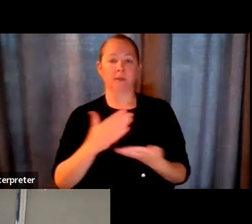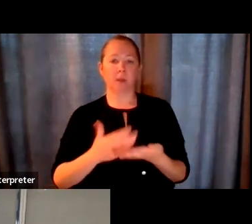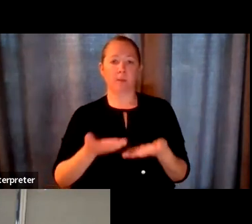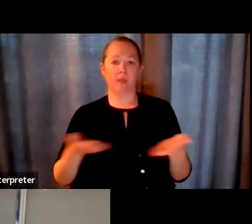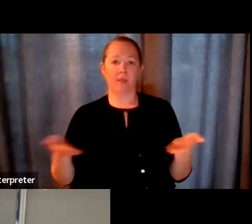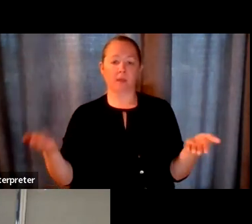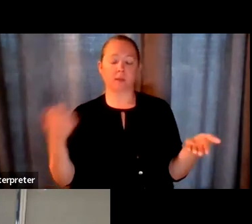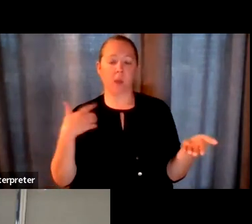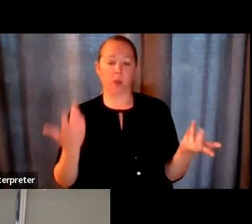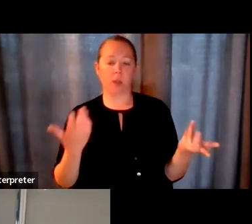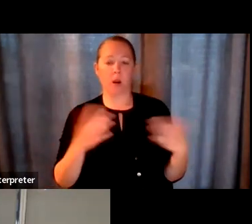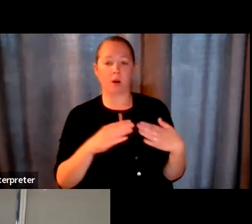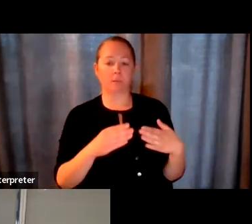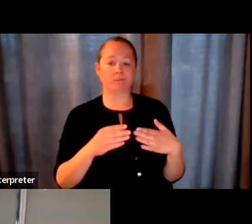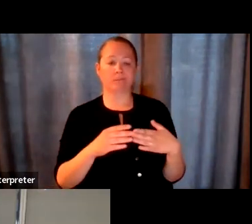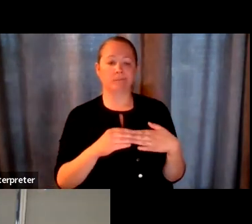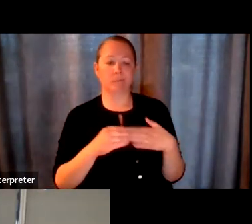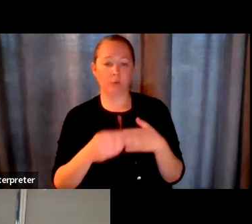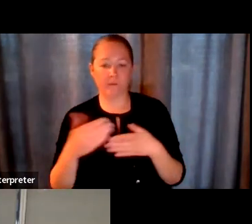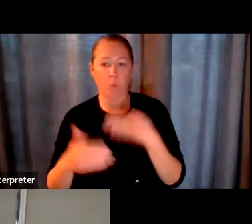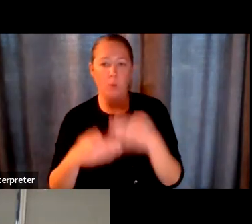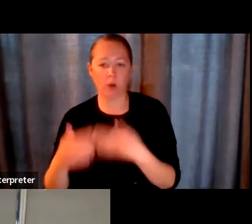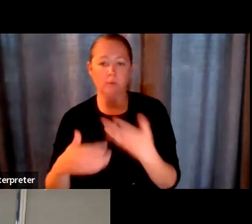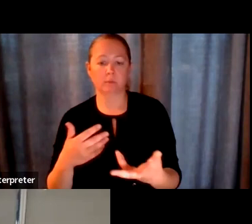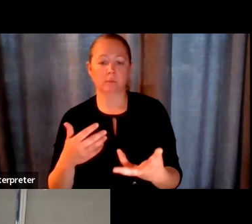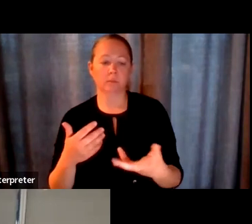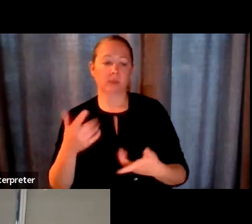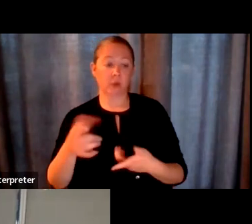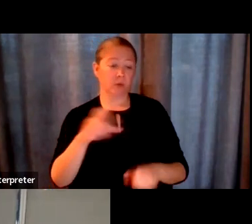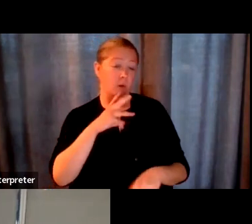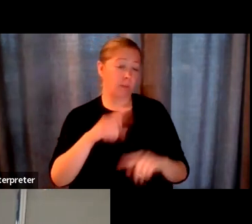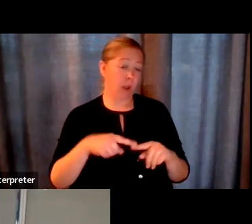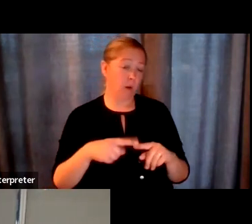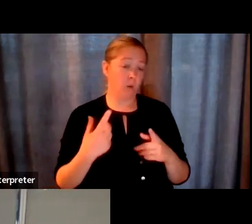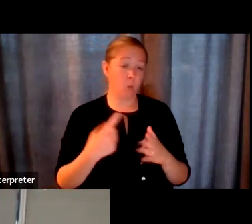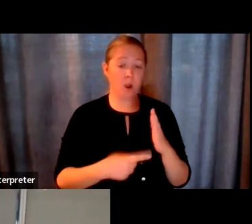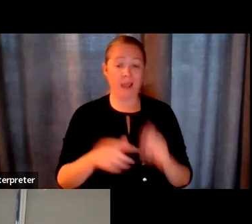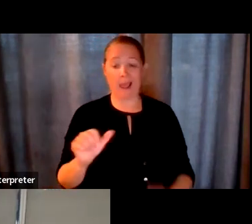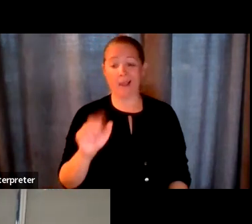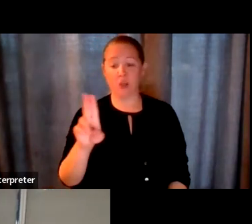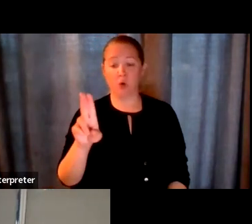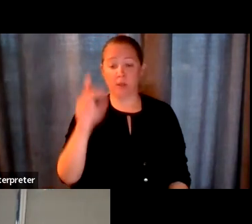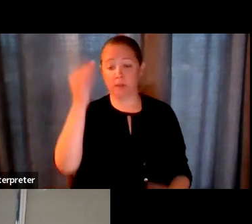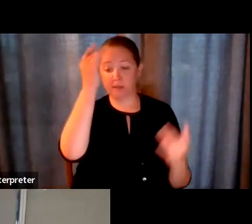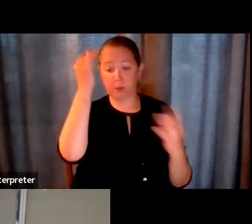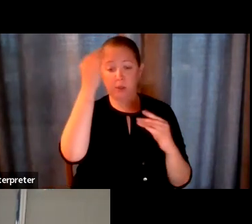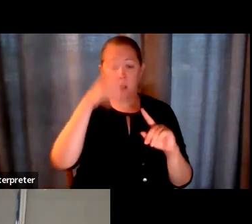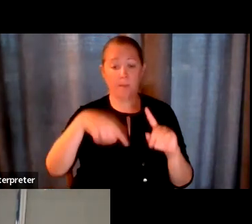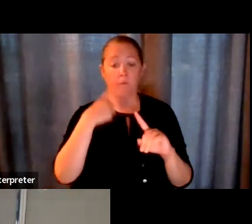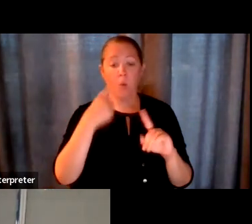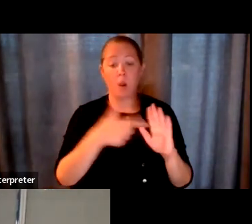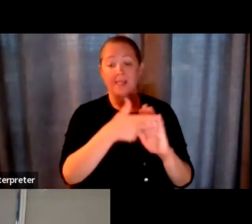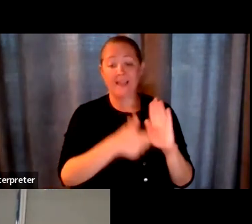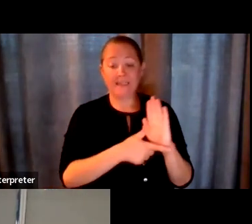on. Can you talk a little bit about you know, what it is that AU is considering as far as litigation, and especially